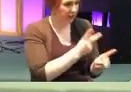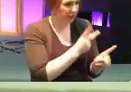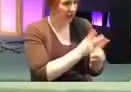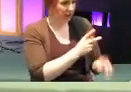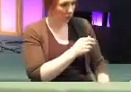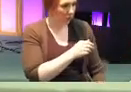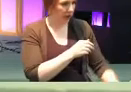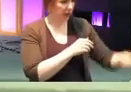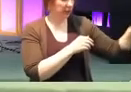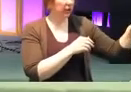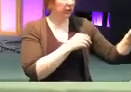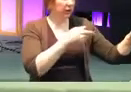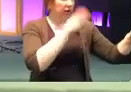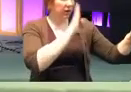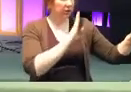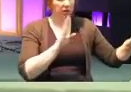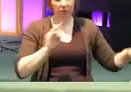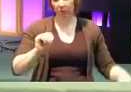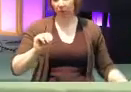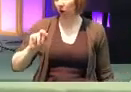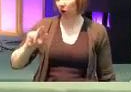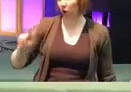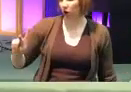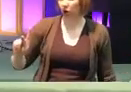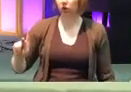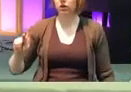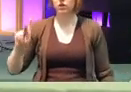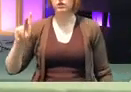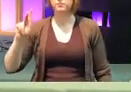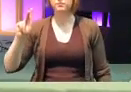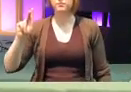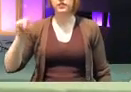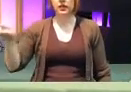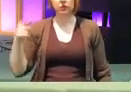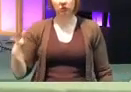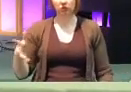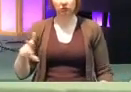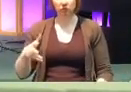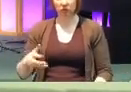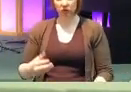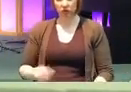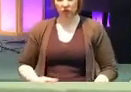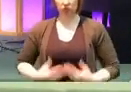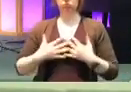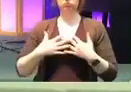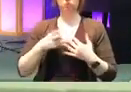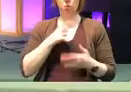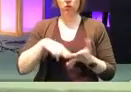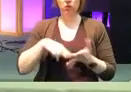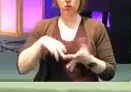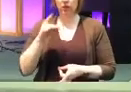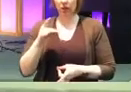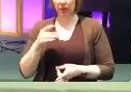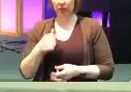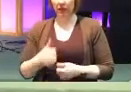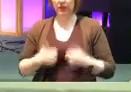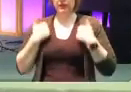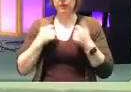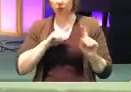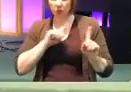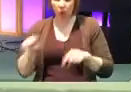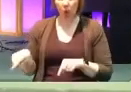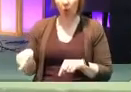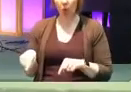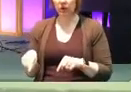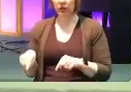up in the ways of God. Mark Buntain, another individual that was empowered by the Holy Spirit, that said, you know what, I'm gonna live on the edge. I'm going to go